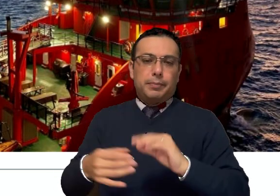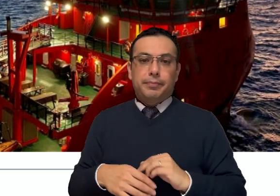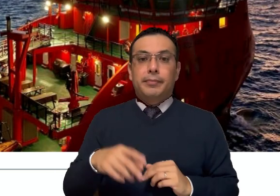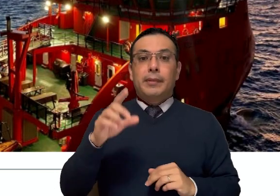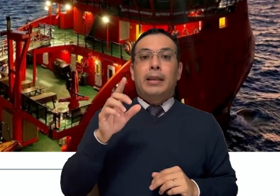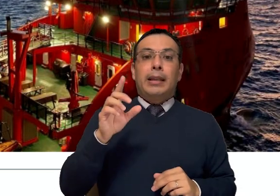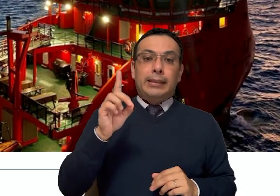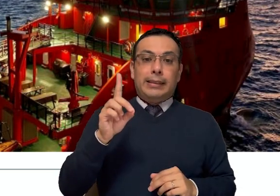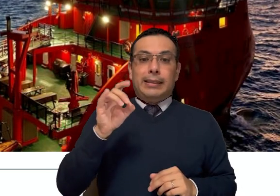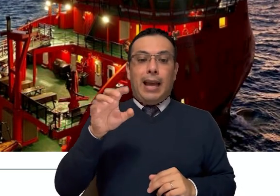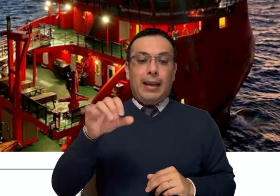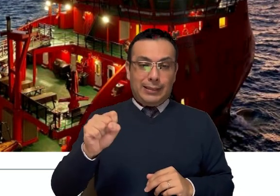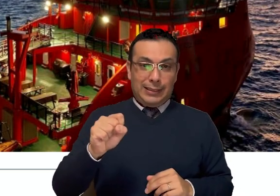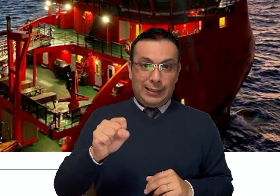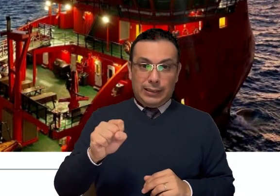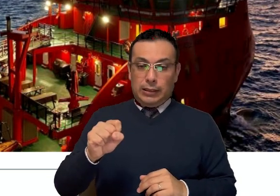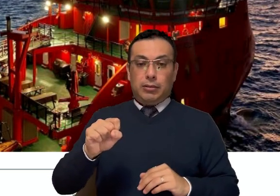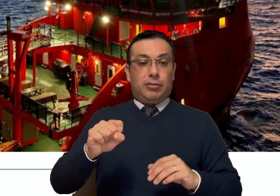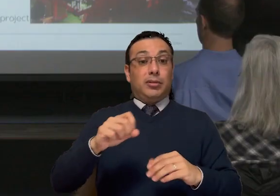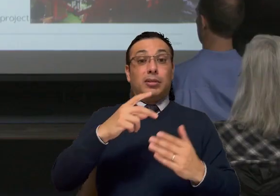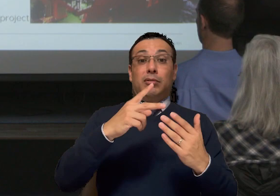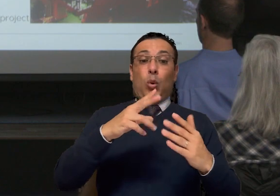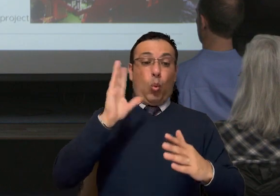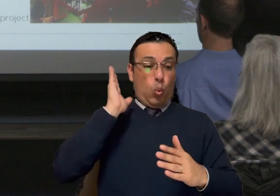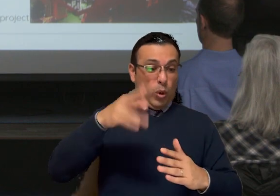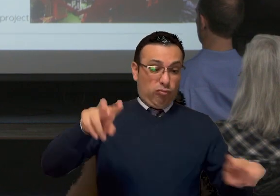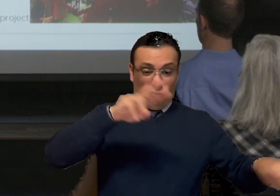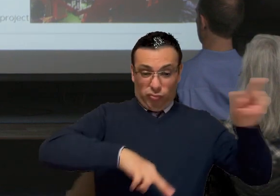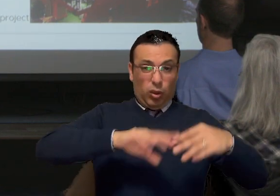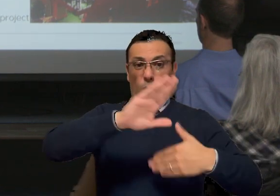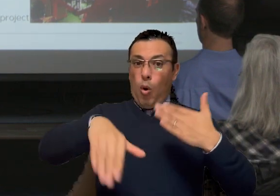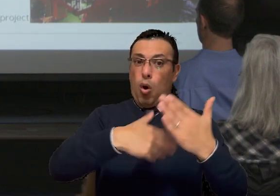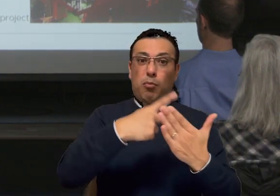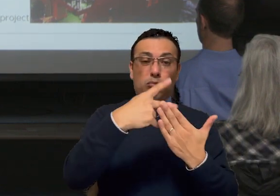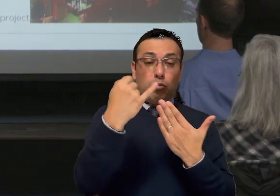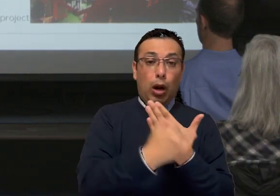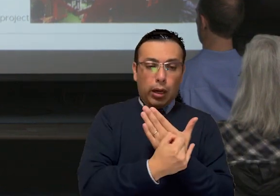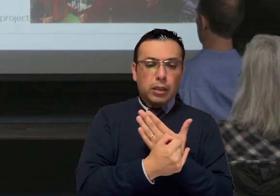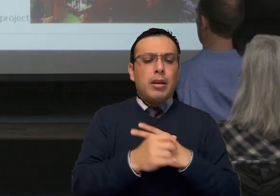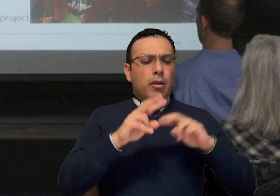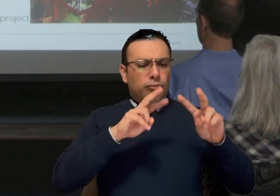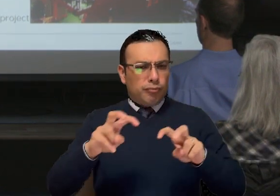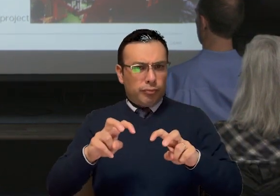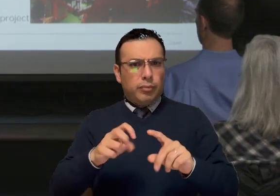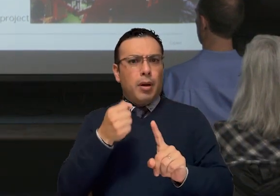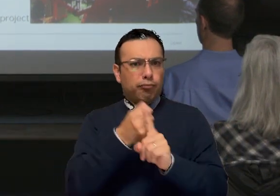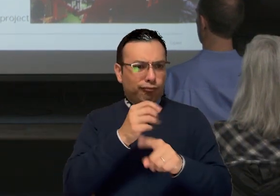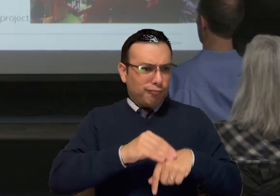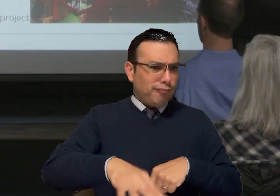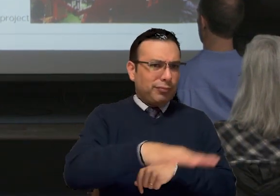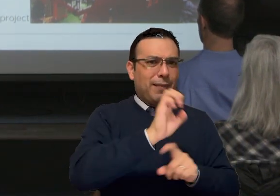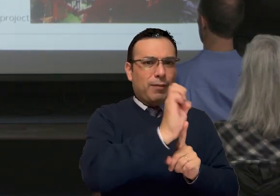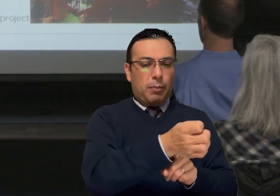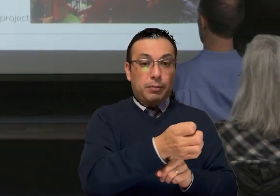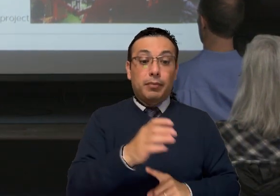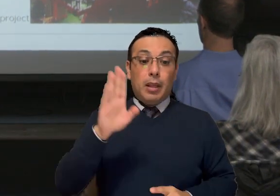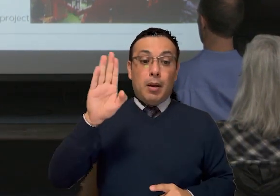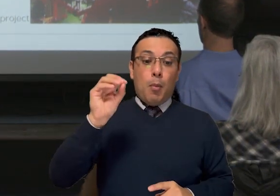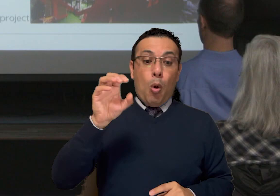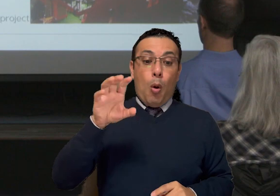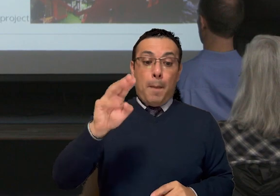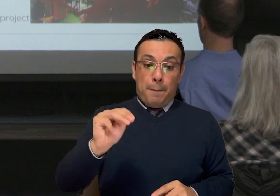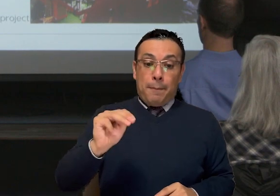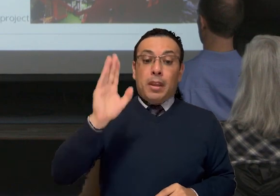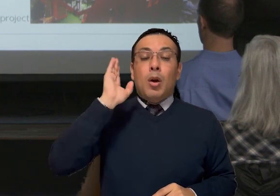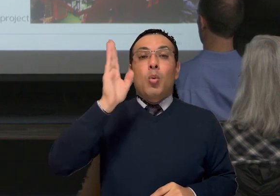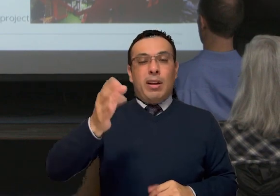assesses the relative impact of the project to the environment. BOEM is expected to issue the final EIS in late 2023,